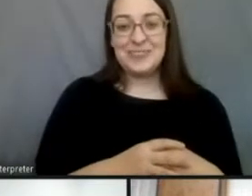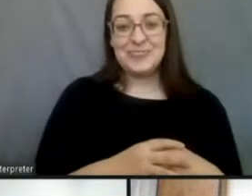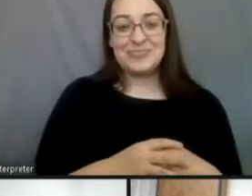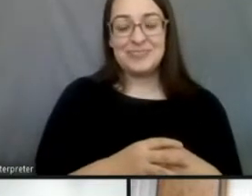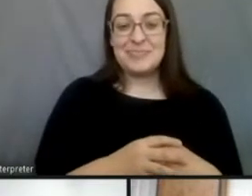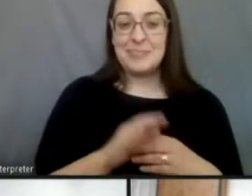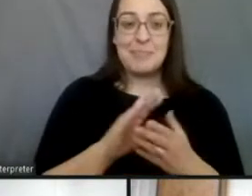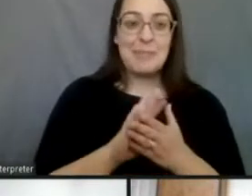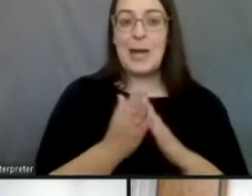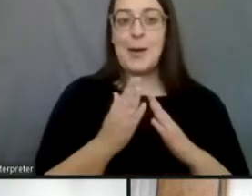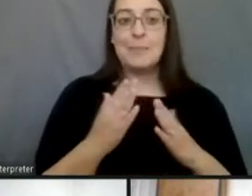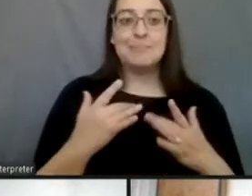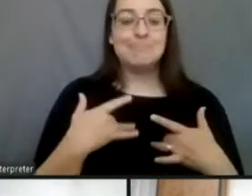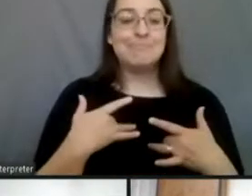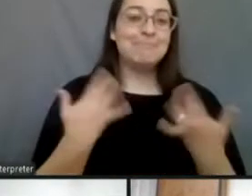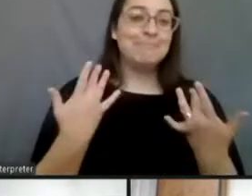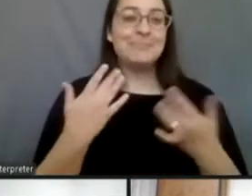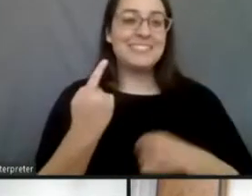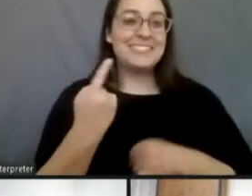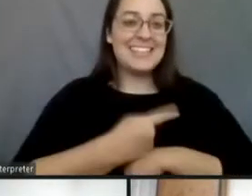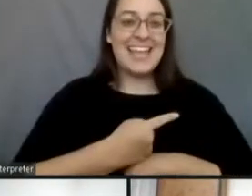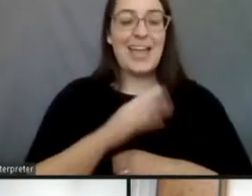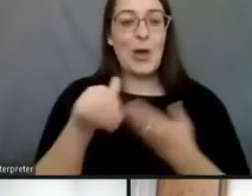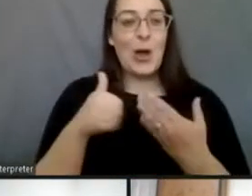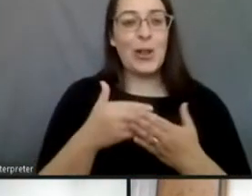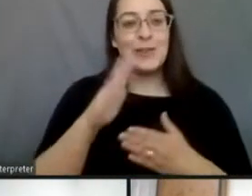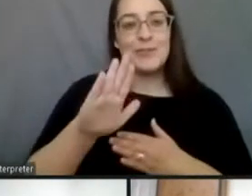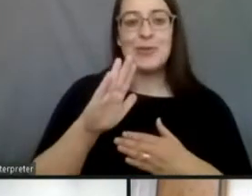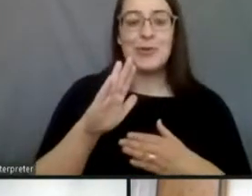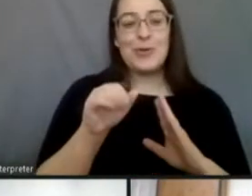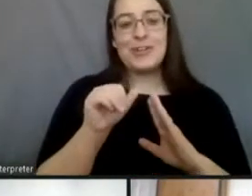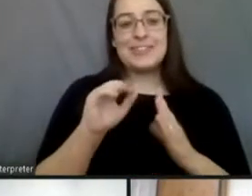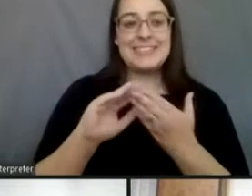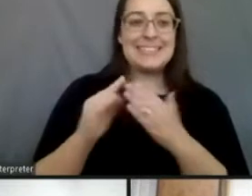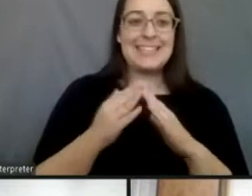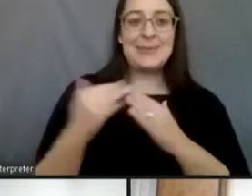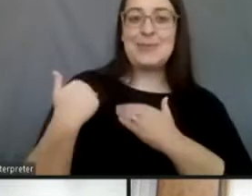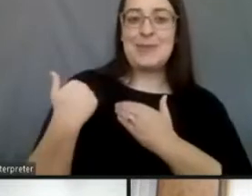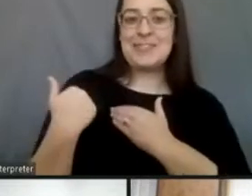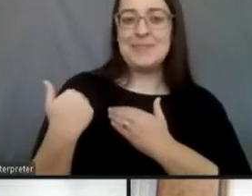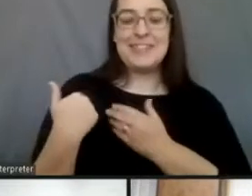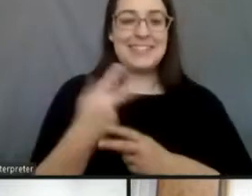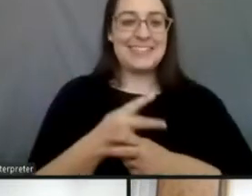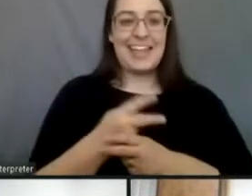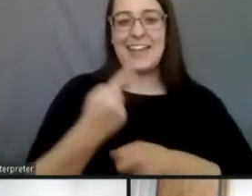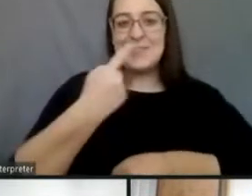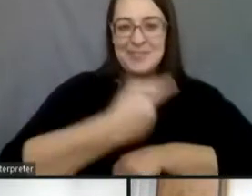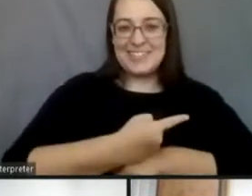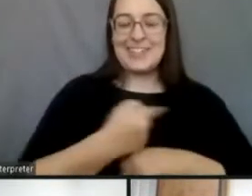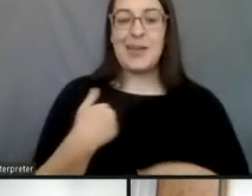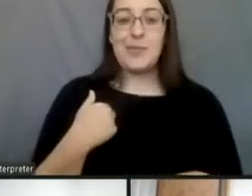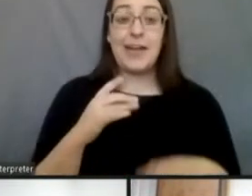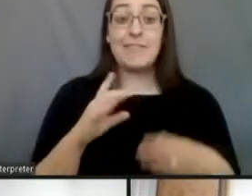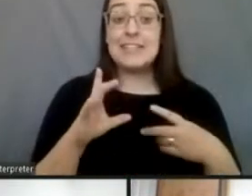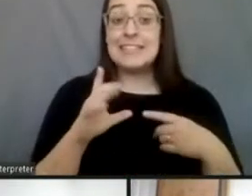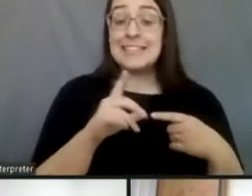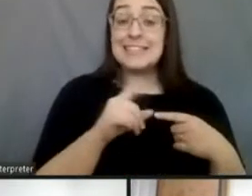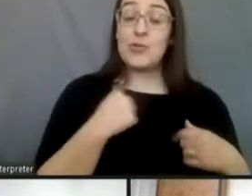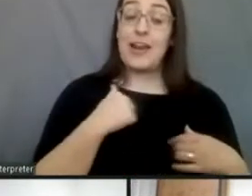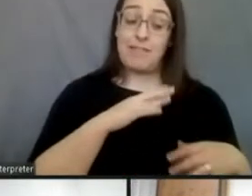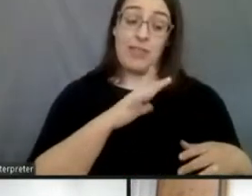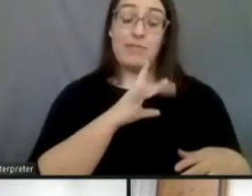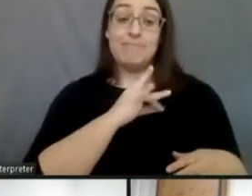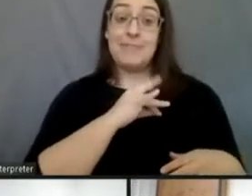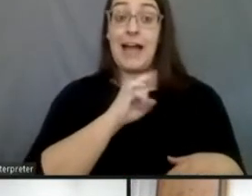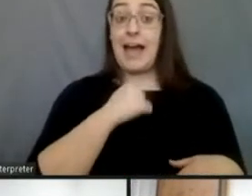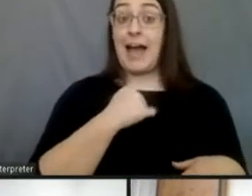Make a day out of it. All of your civic duties in one afternoon. I think we have stickers, so you could have your I voted sticker and